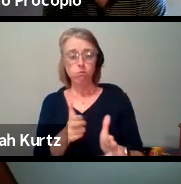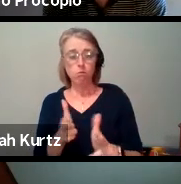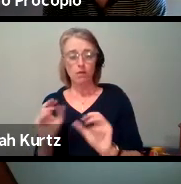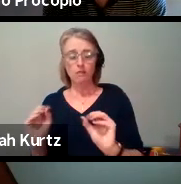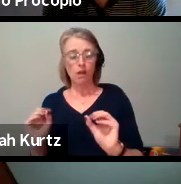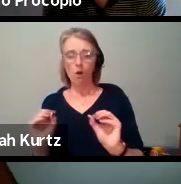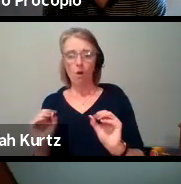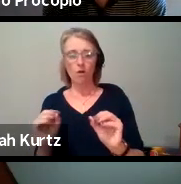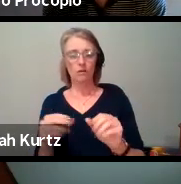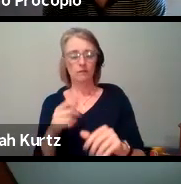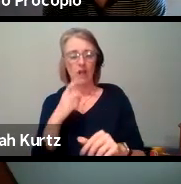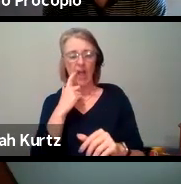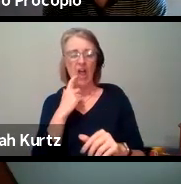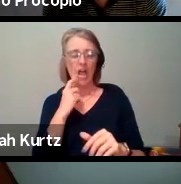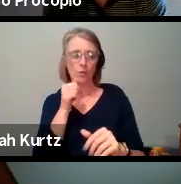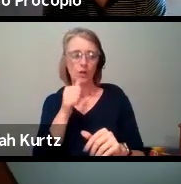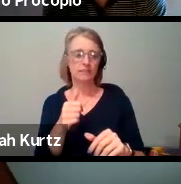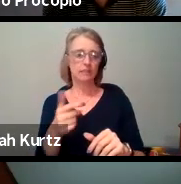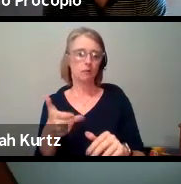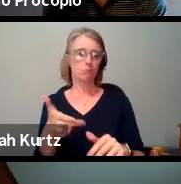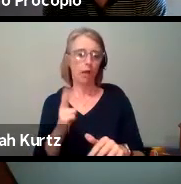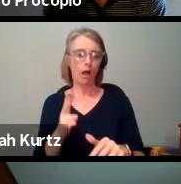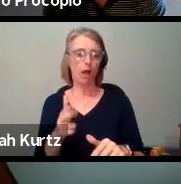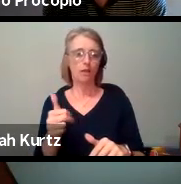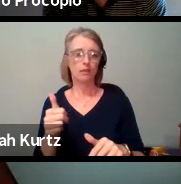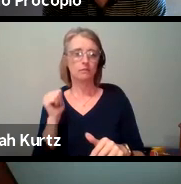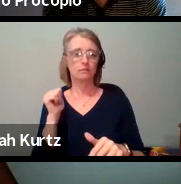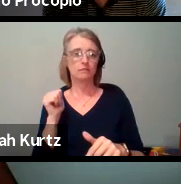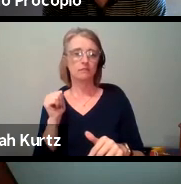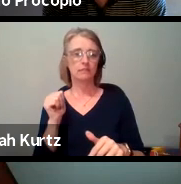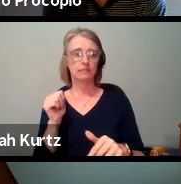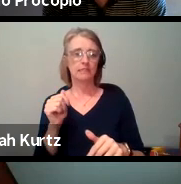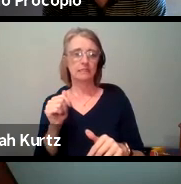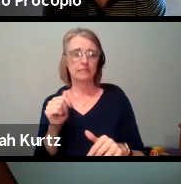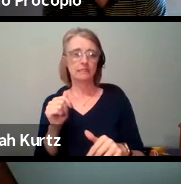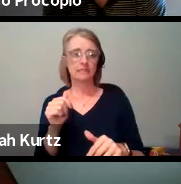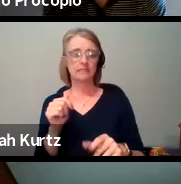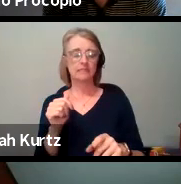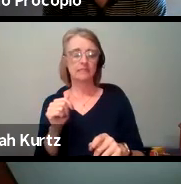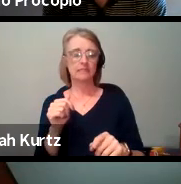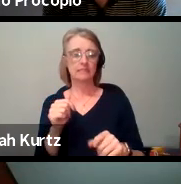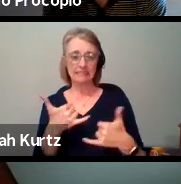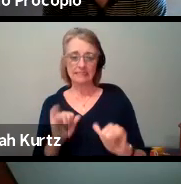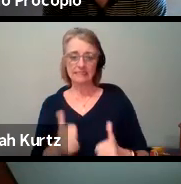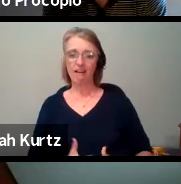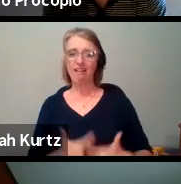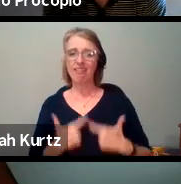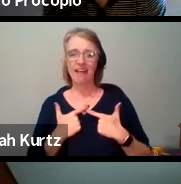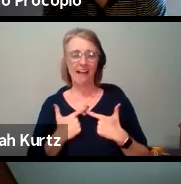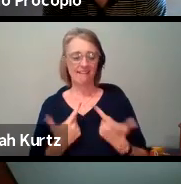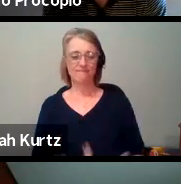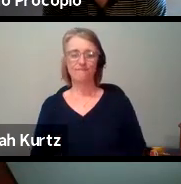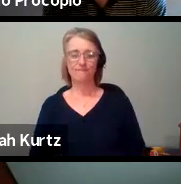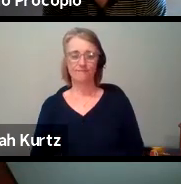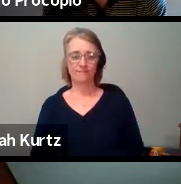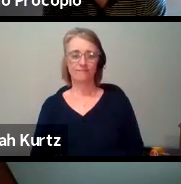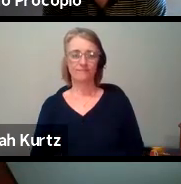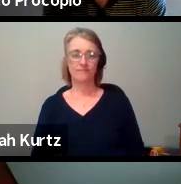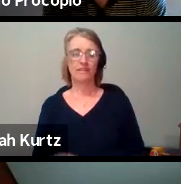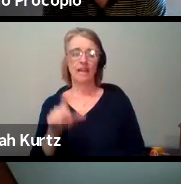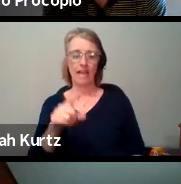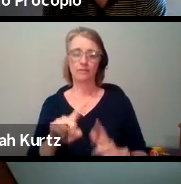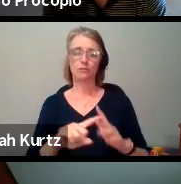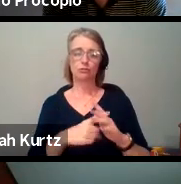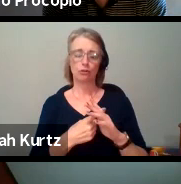coming toward the police officer. He wasn't shot in the back leaving the police officer. He is still alive. We have to